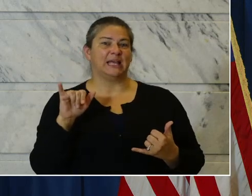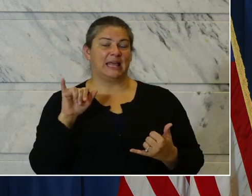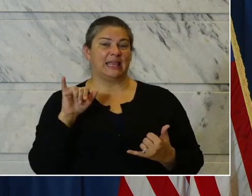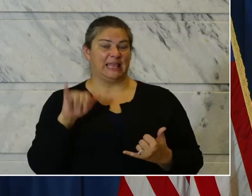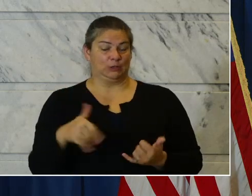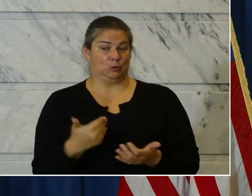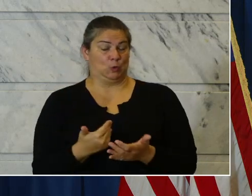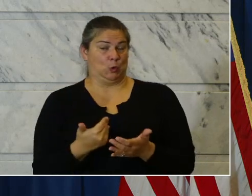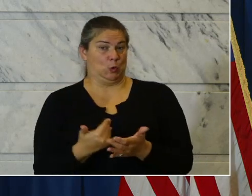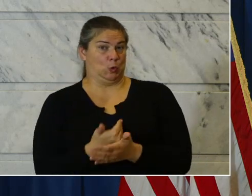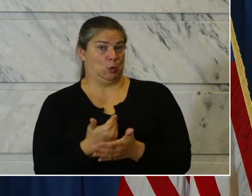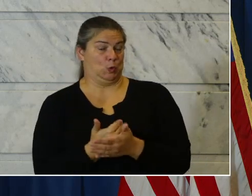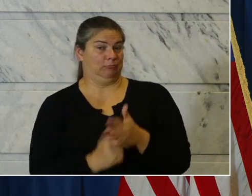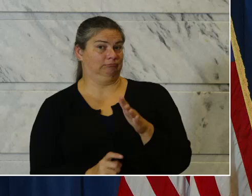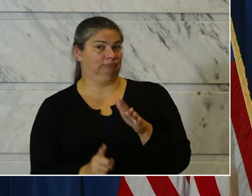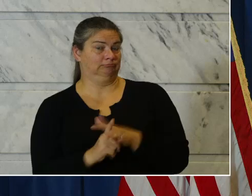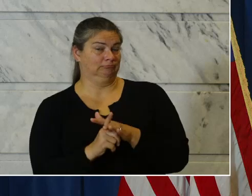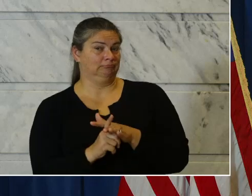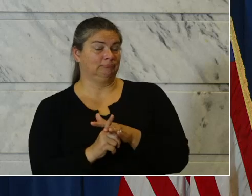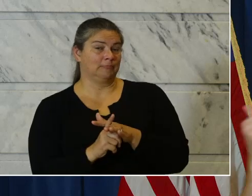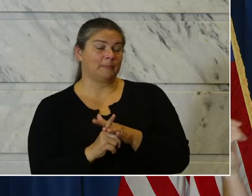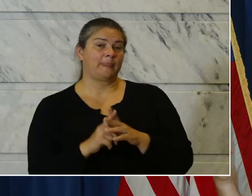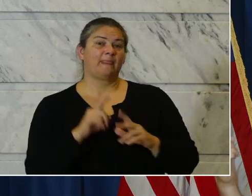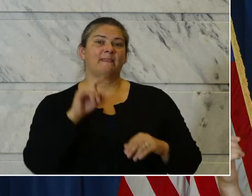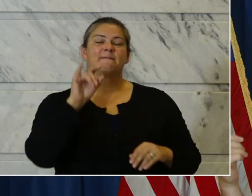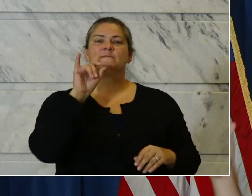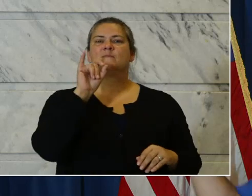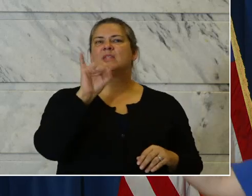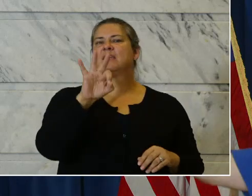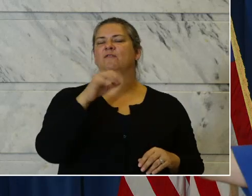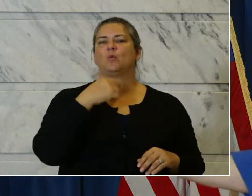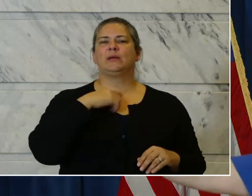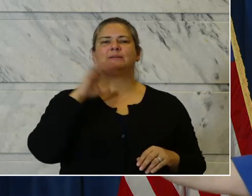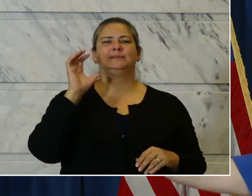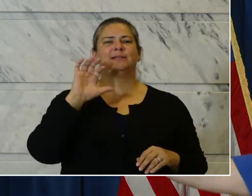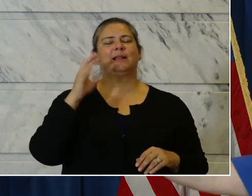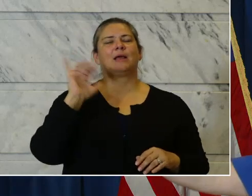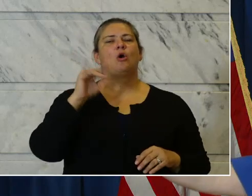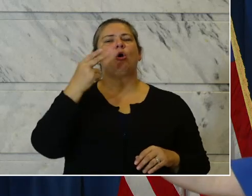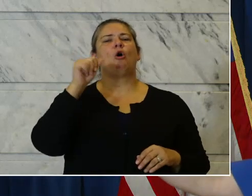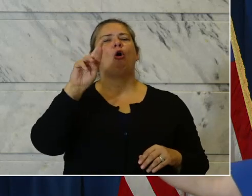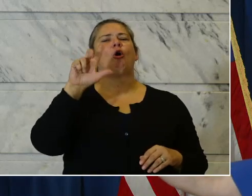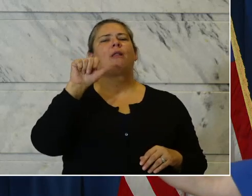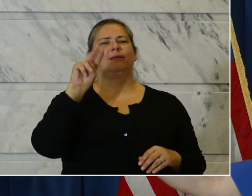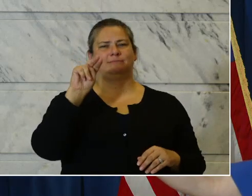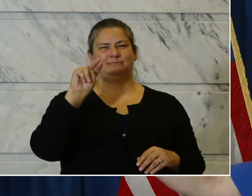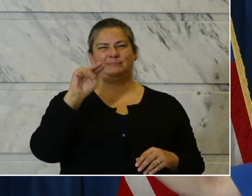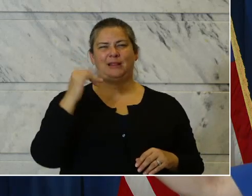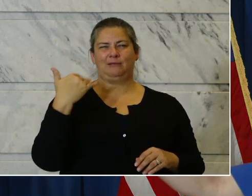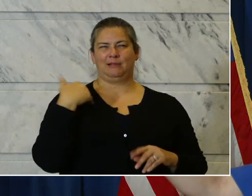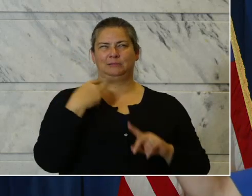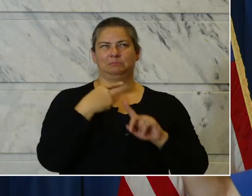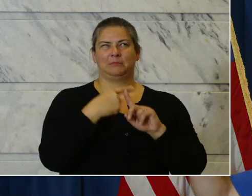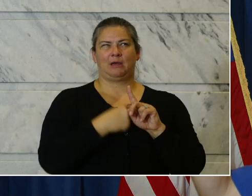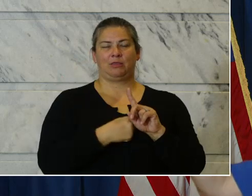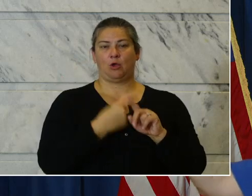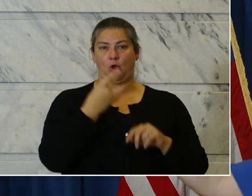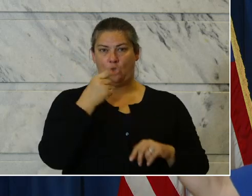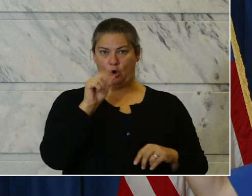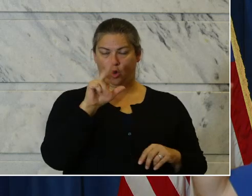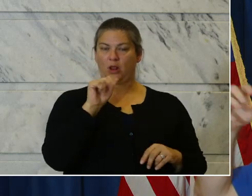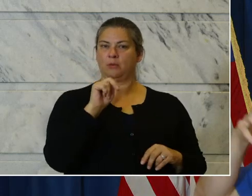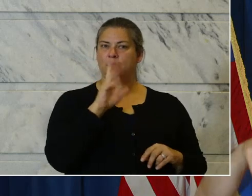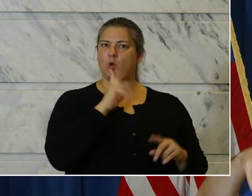new. What we've seen is, if we would have been doing the incident map, Harlan, for instance, what was it, about a month ago, would have been red when they